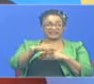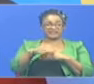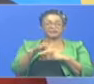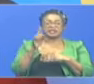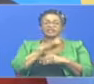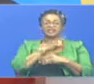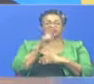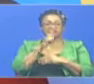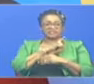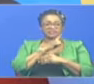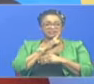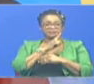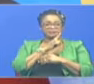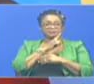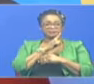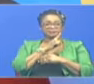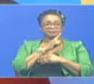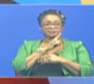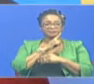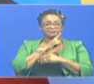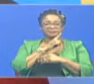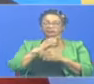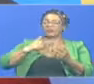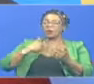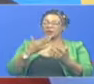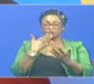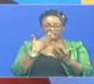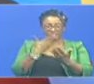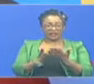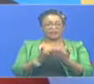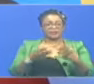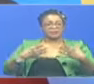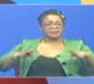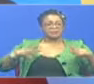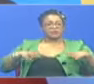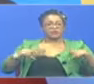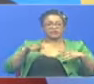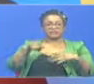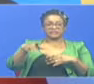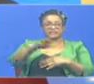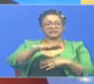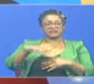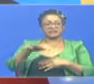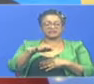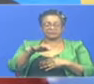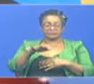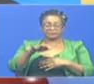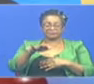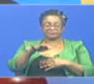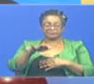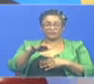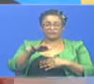restricted. I want to thank the residents of these estates for